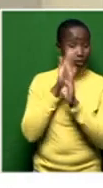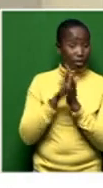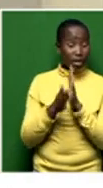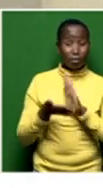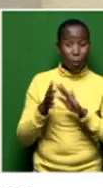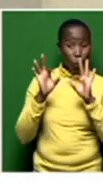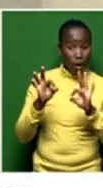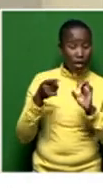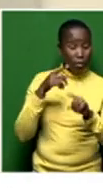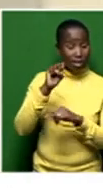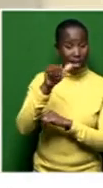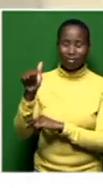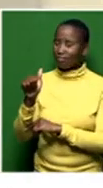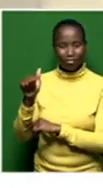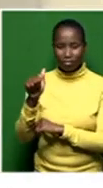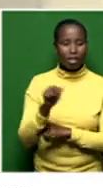must intervene. Takadzo